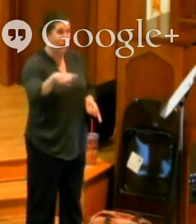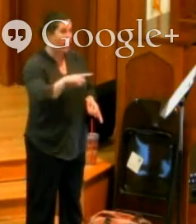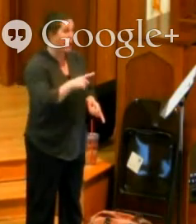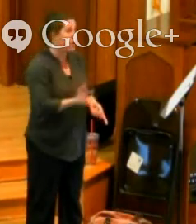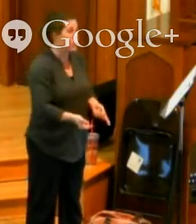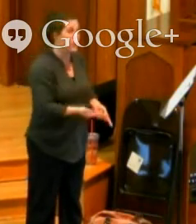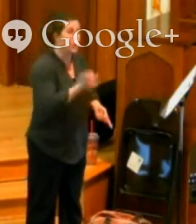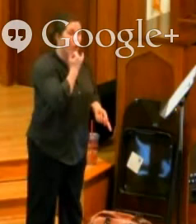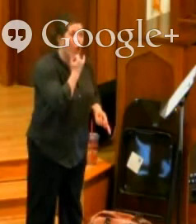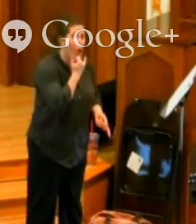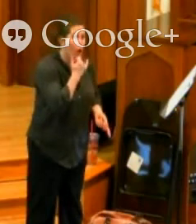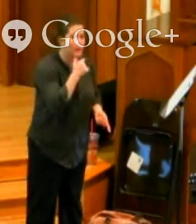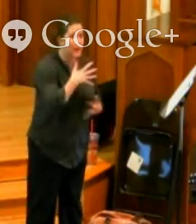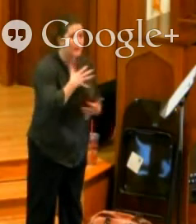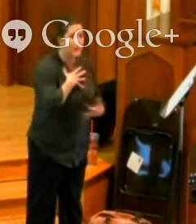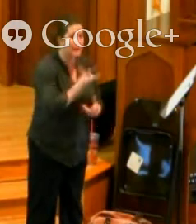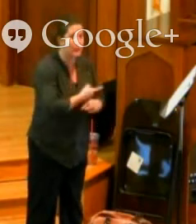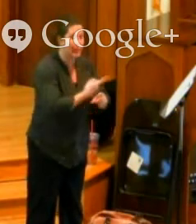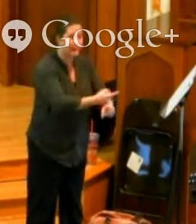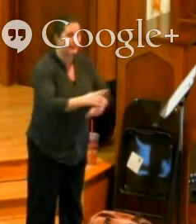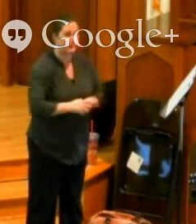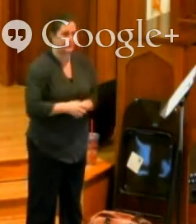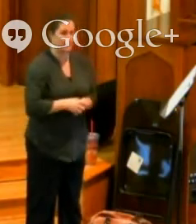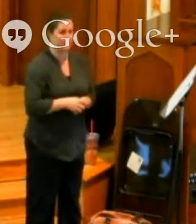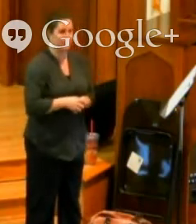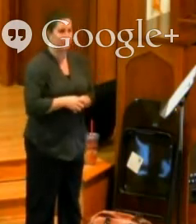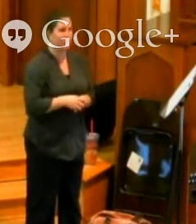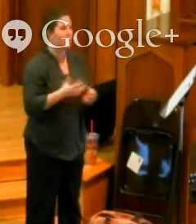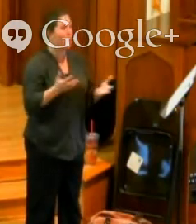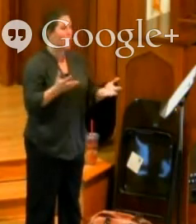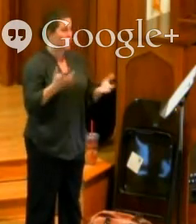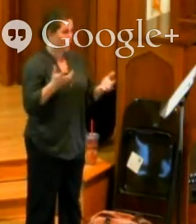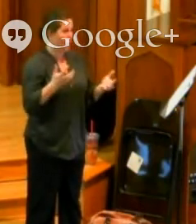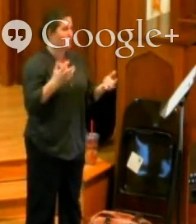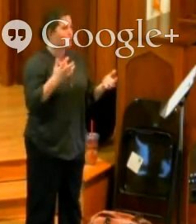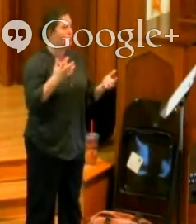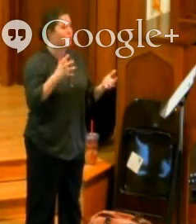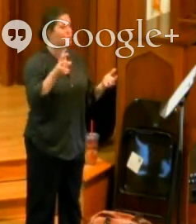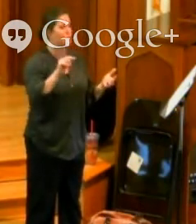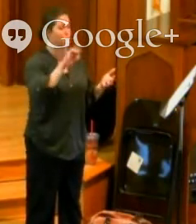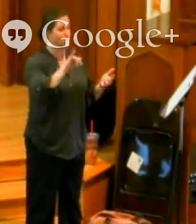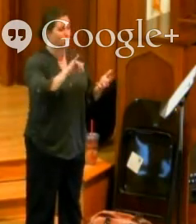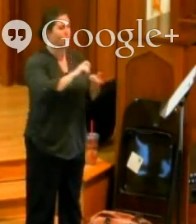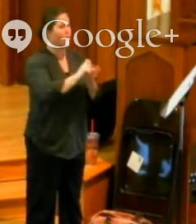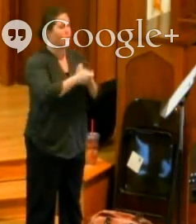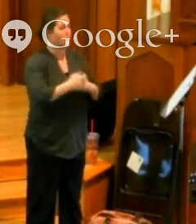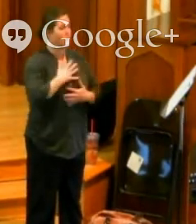breathing correctly. So I want us to try breathing correctly.